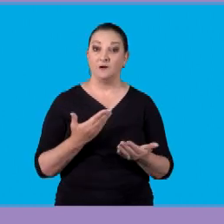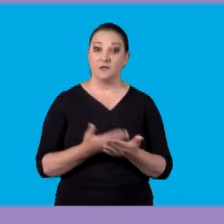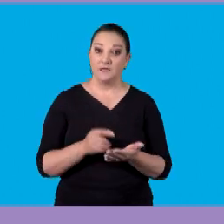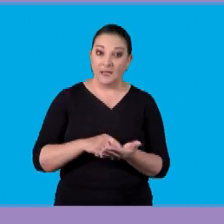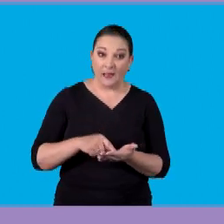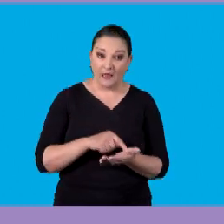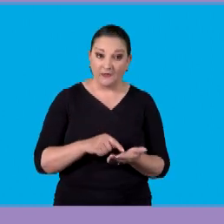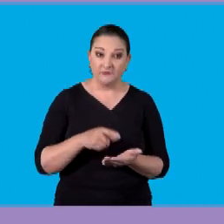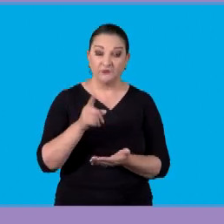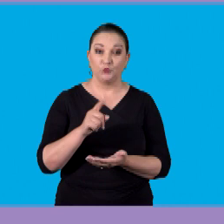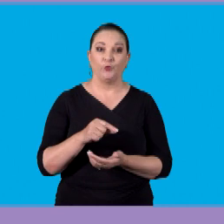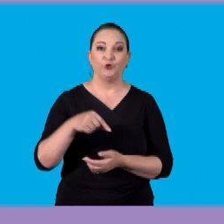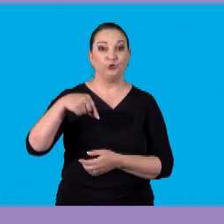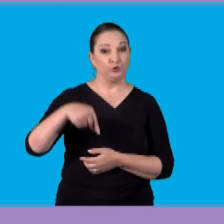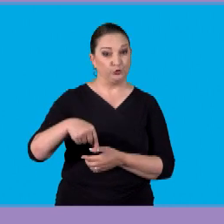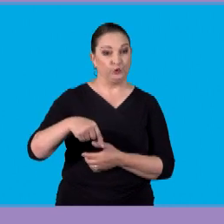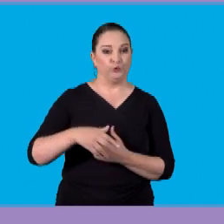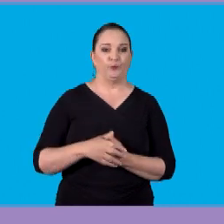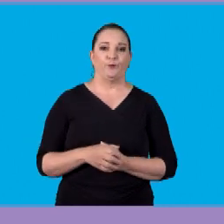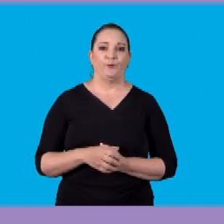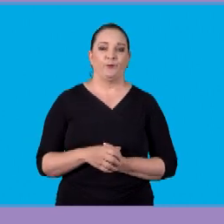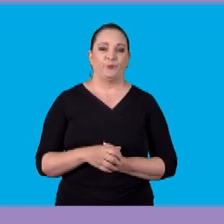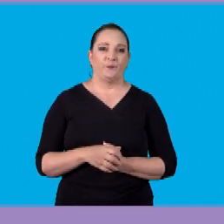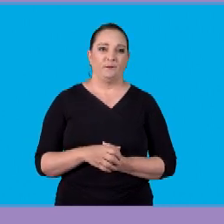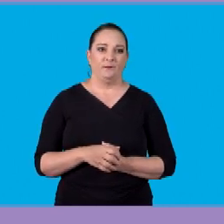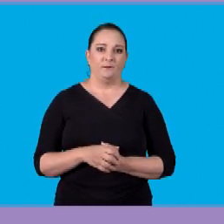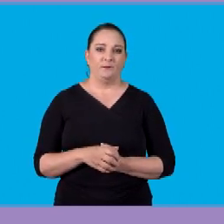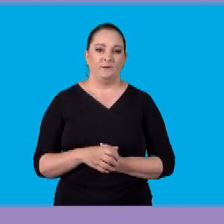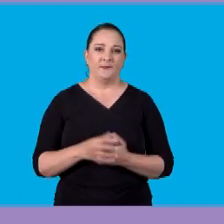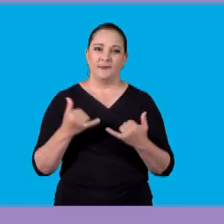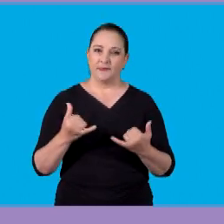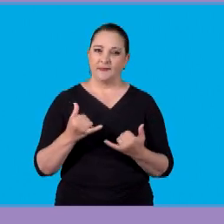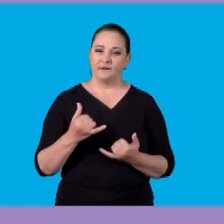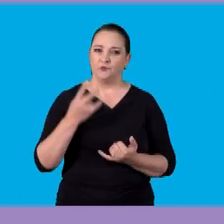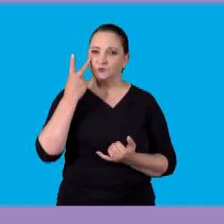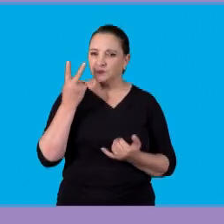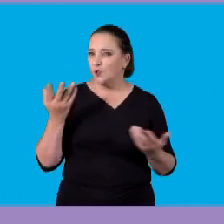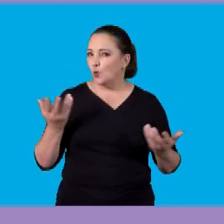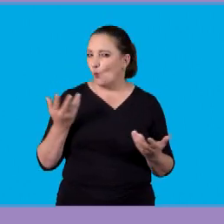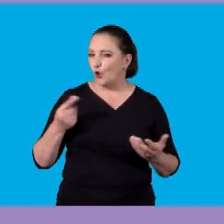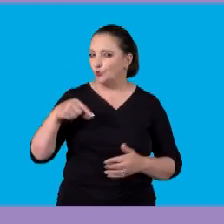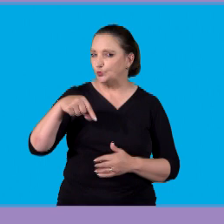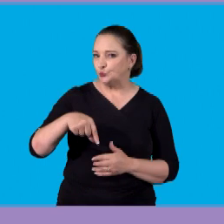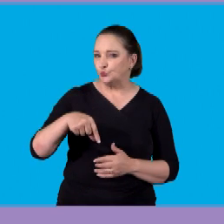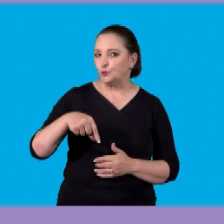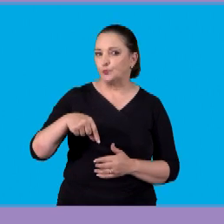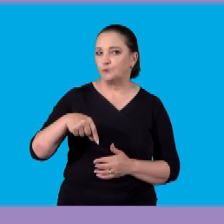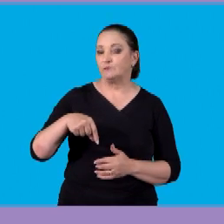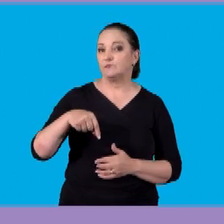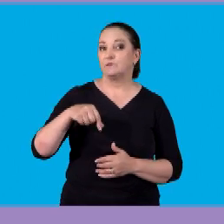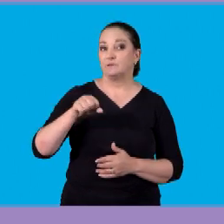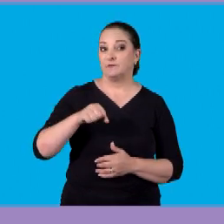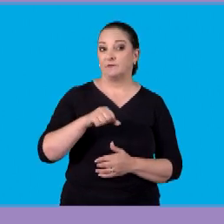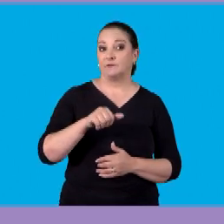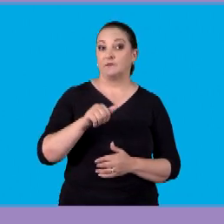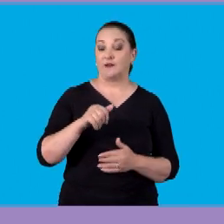Then let us calculate our Q. And in calculating our Q, we are looking at where Q is. Now Q